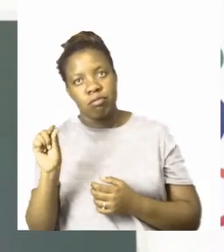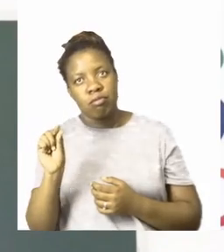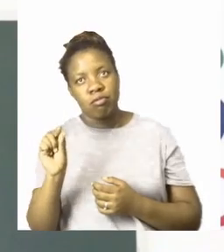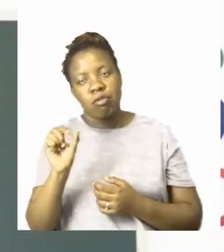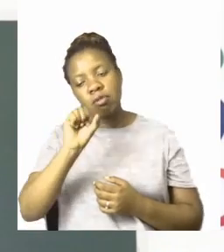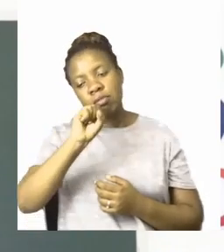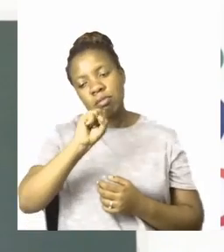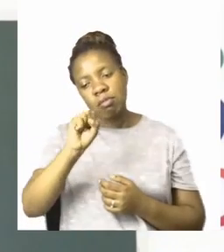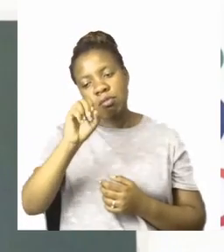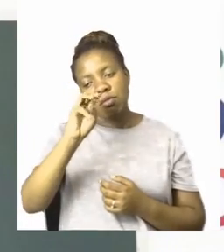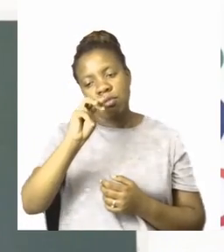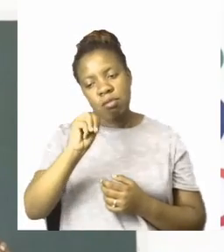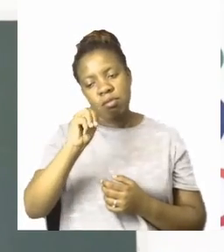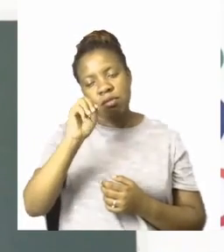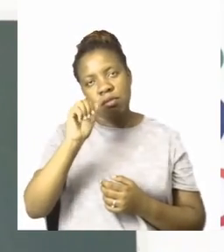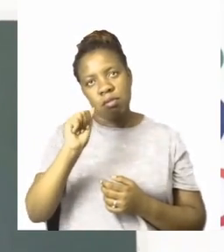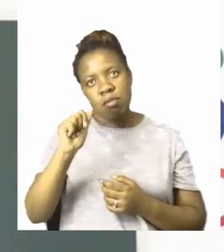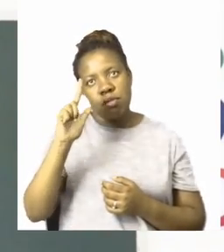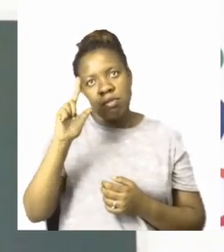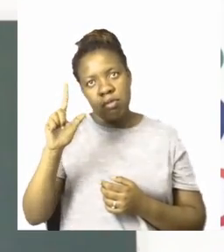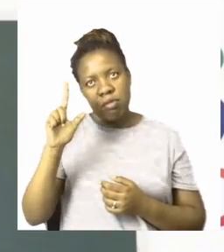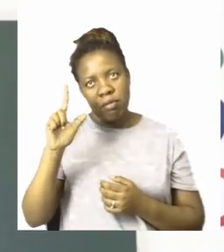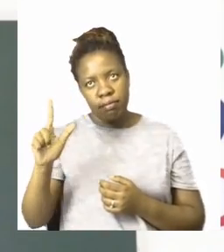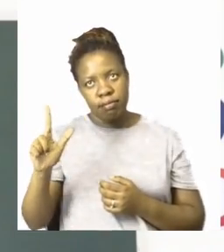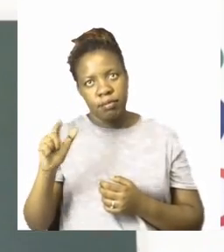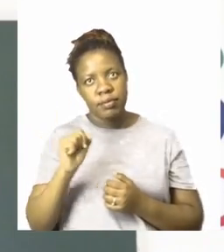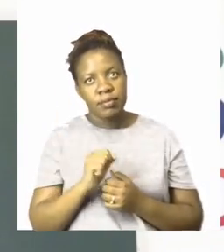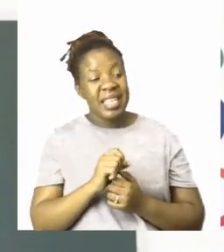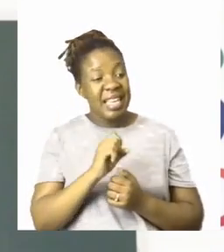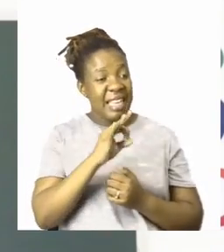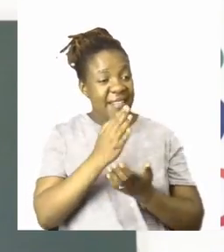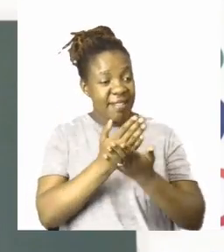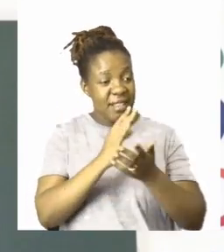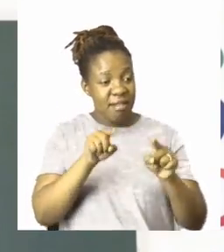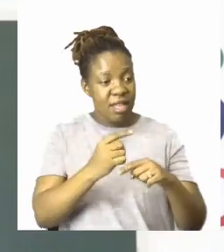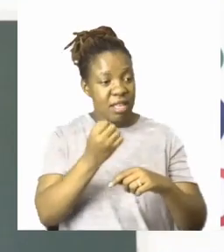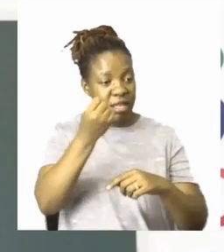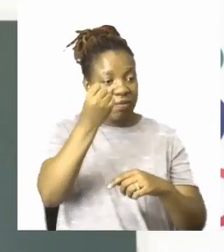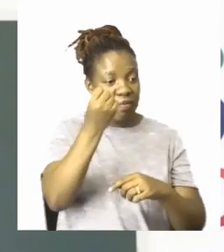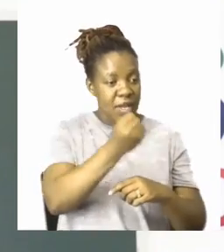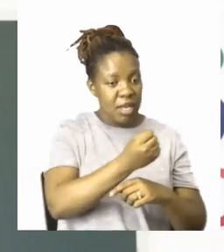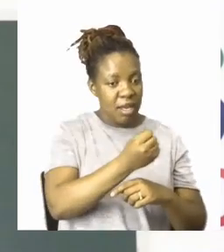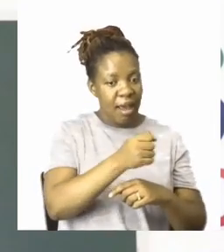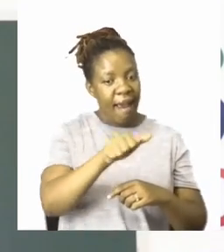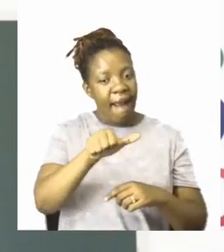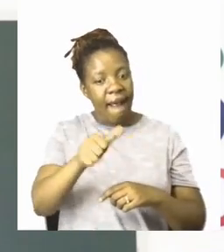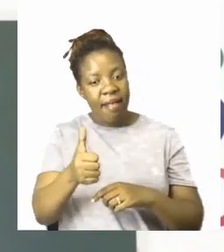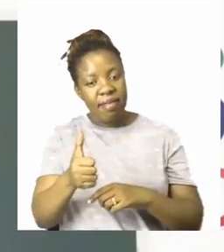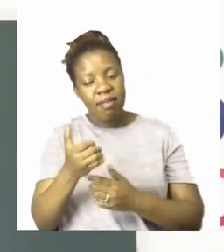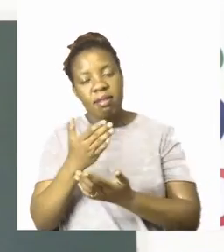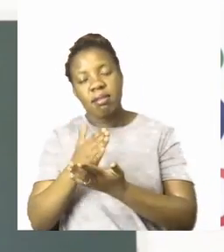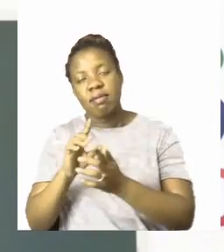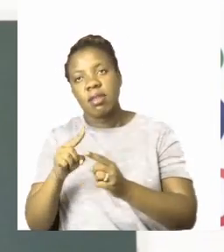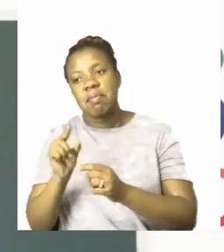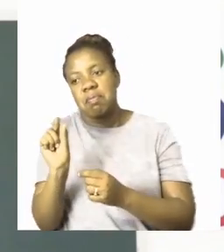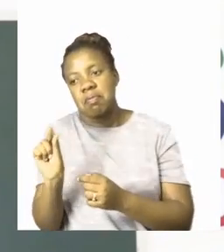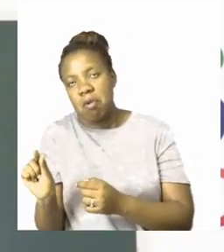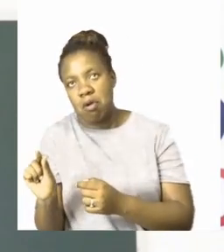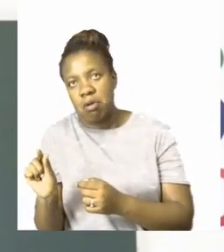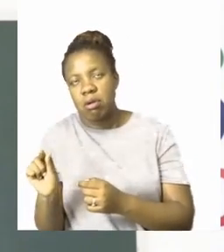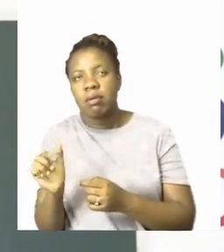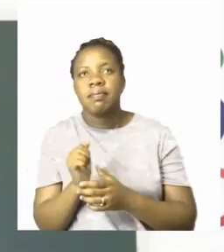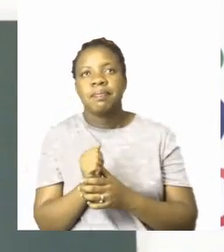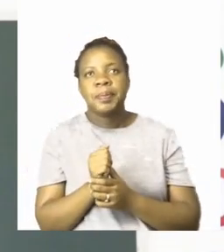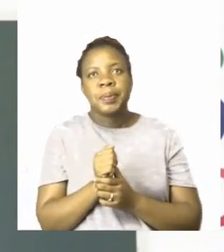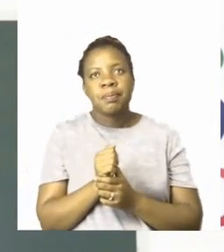So this is the word for this clue across. Now let's see if it